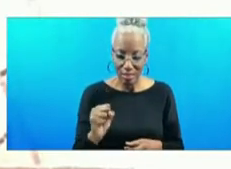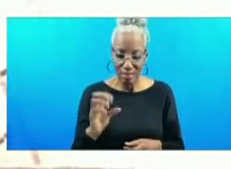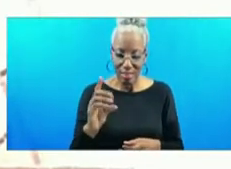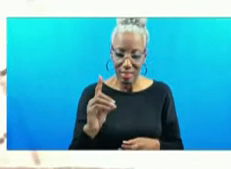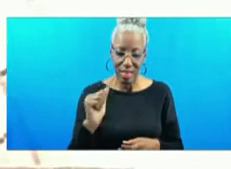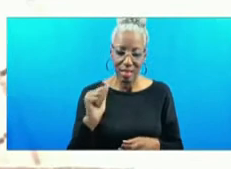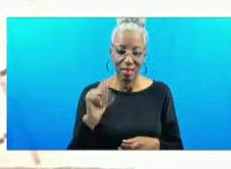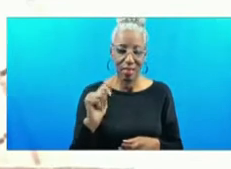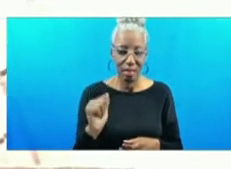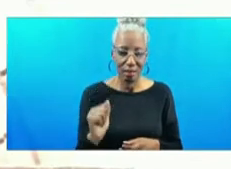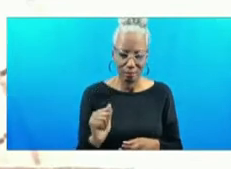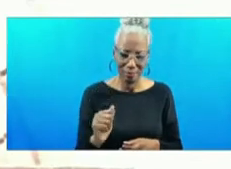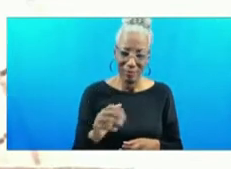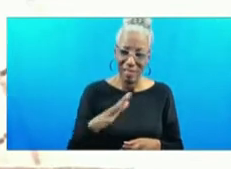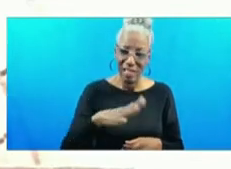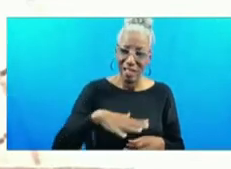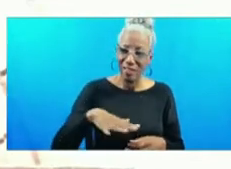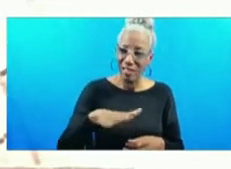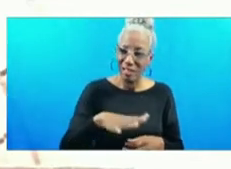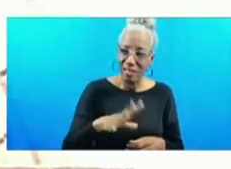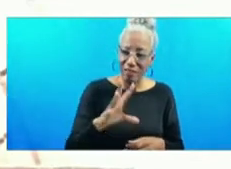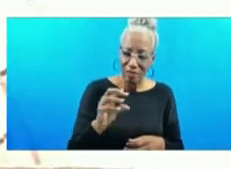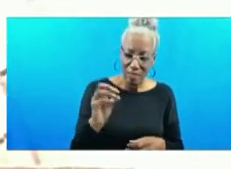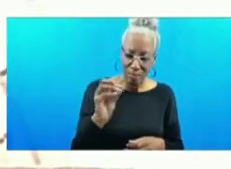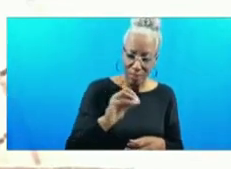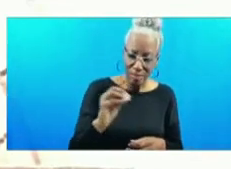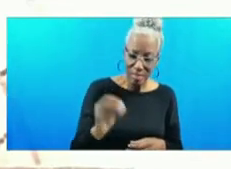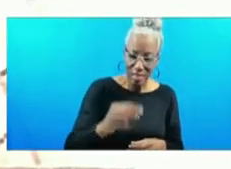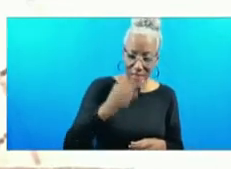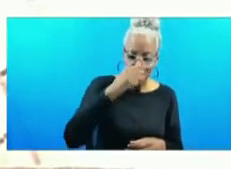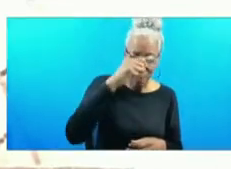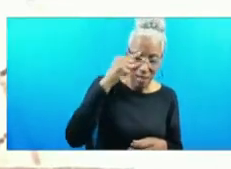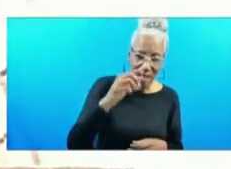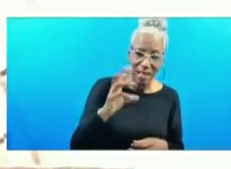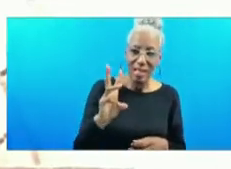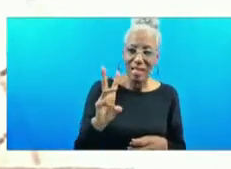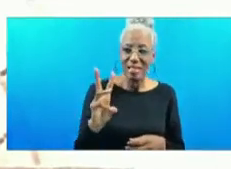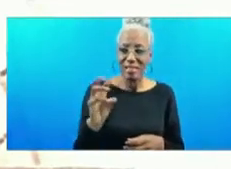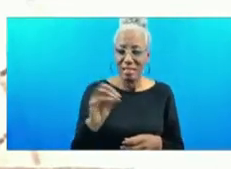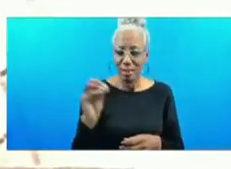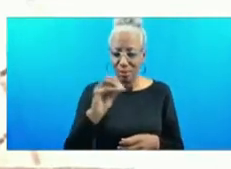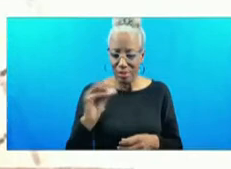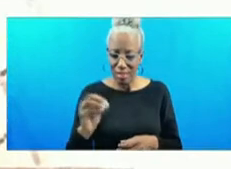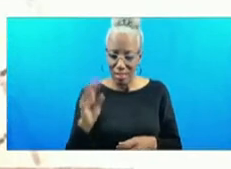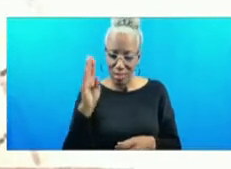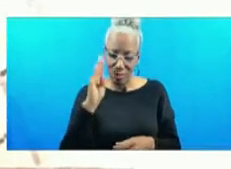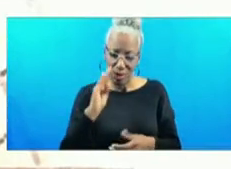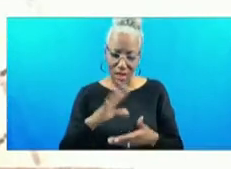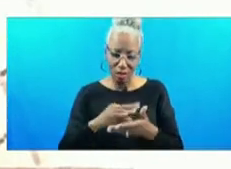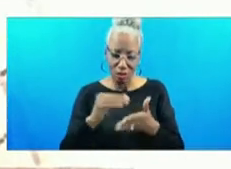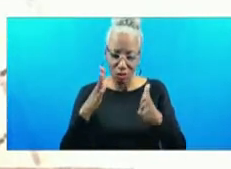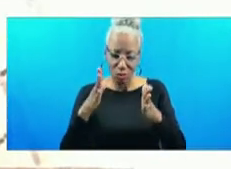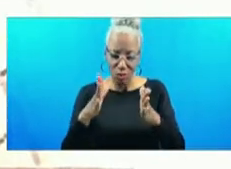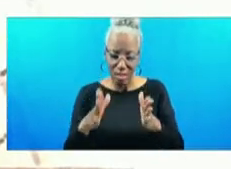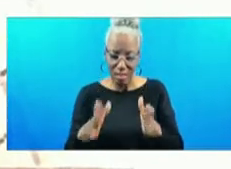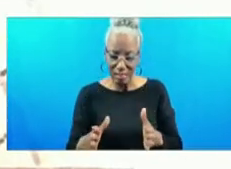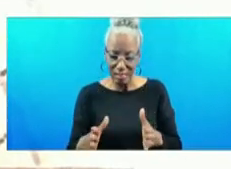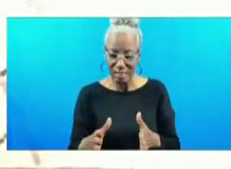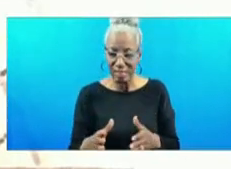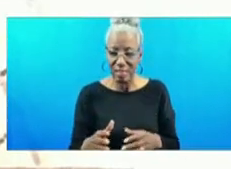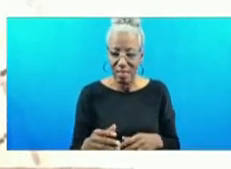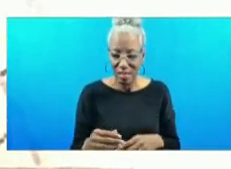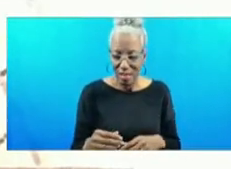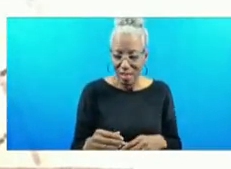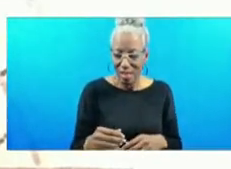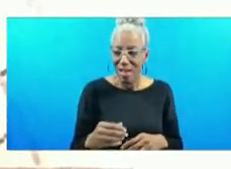math courses by their 12th grade year. You did talk a little bit about, and Diego very well summarized what we've done to date,